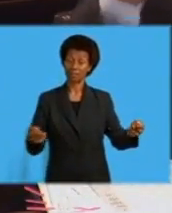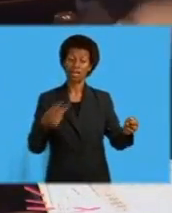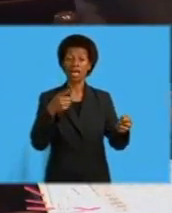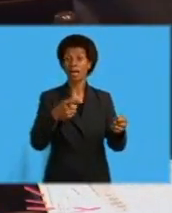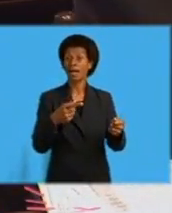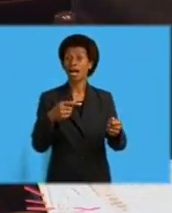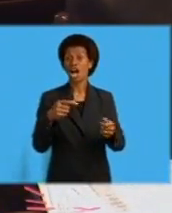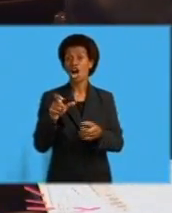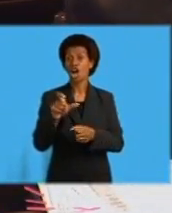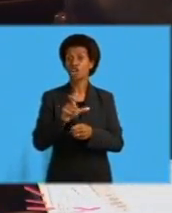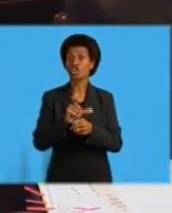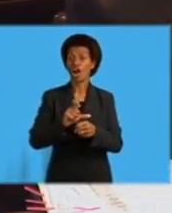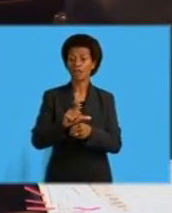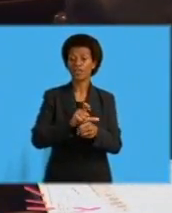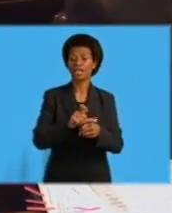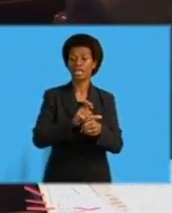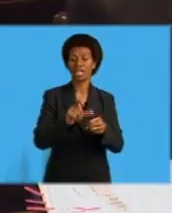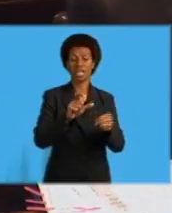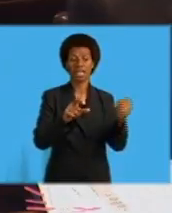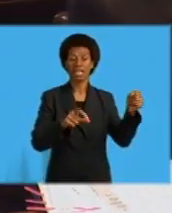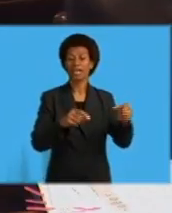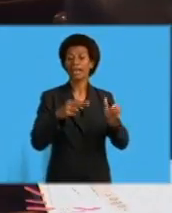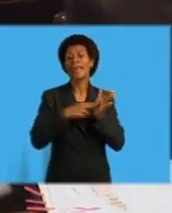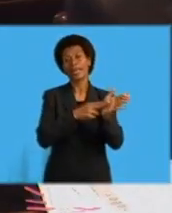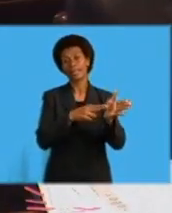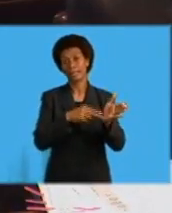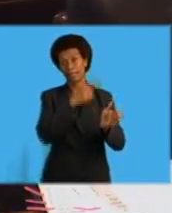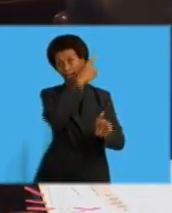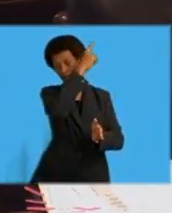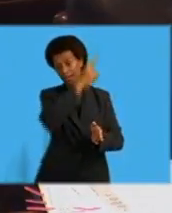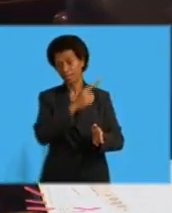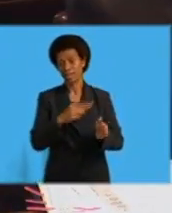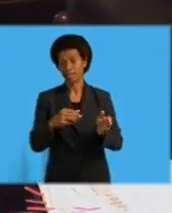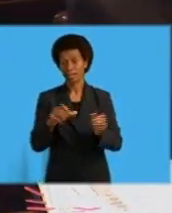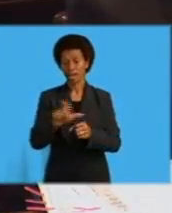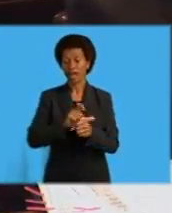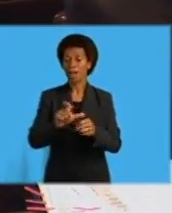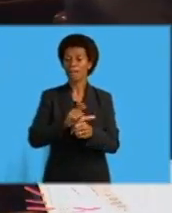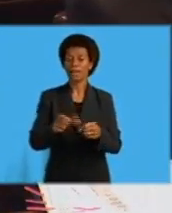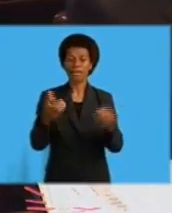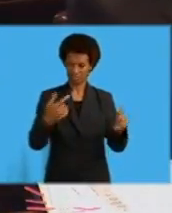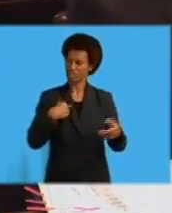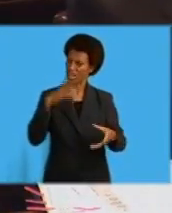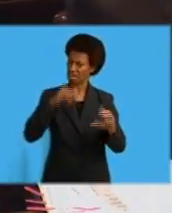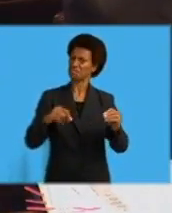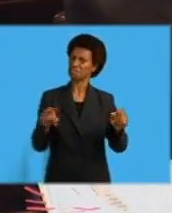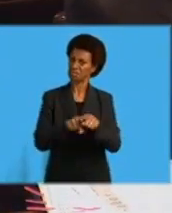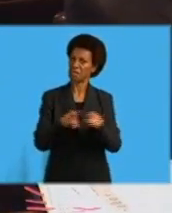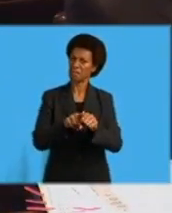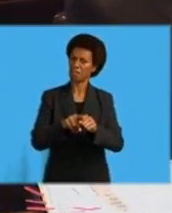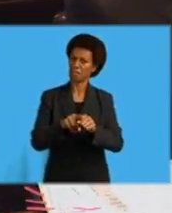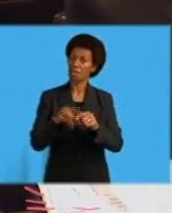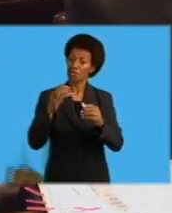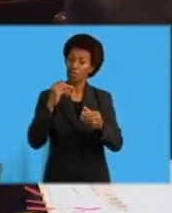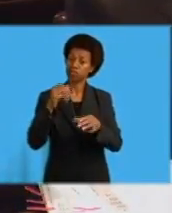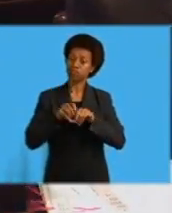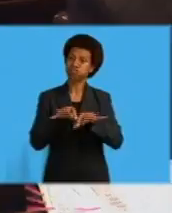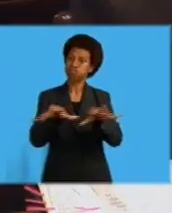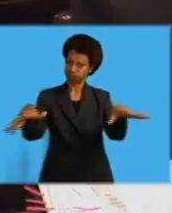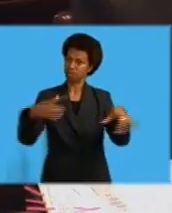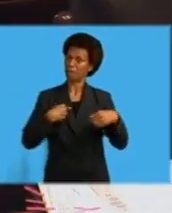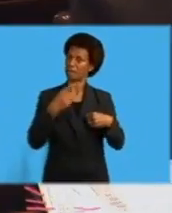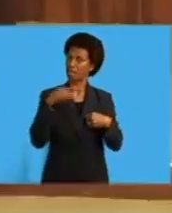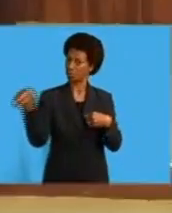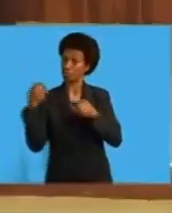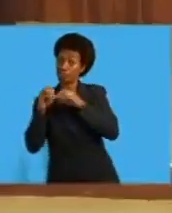with people from Motibais in Nandi. All of these things are happening. Thank you. I can speculate. I can speculate. I